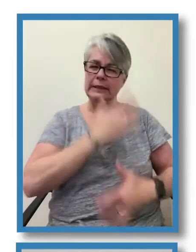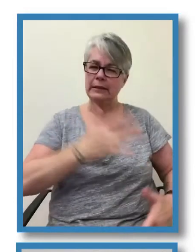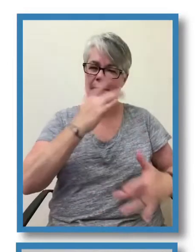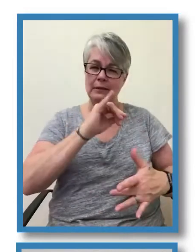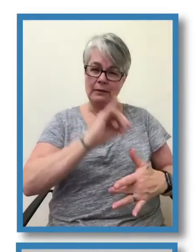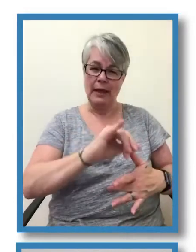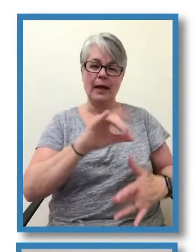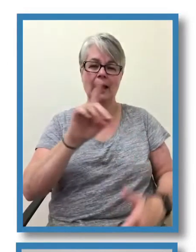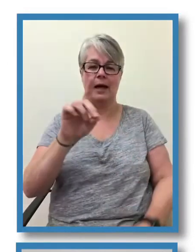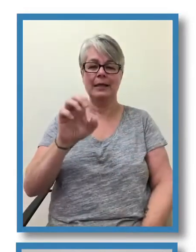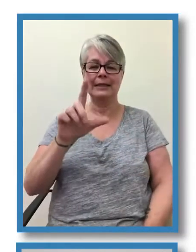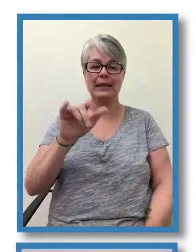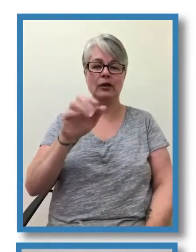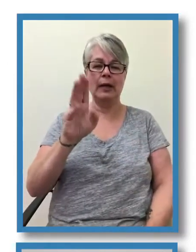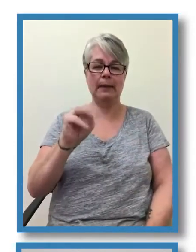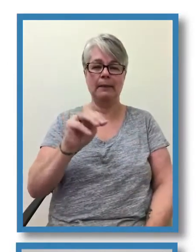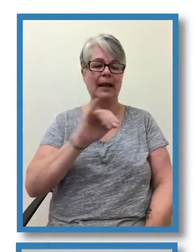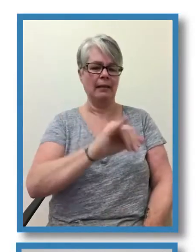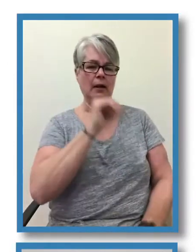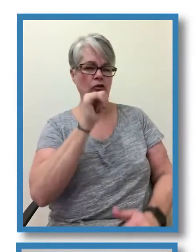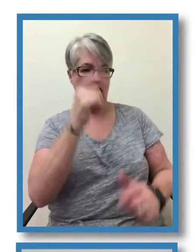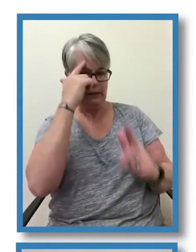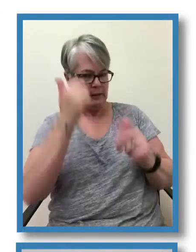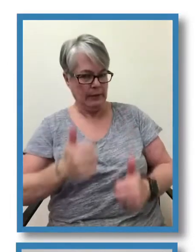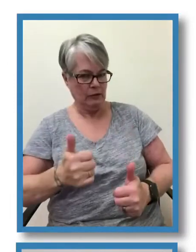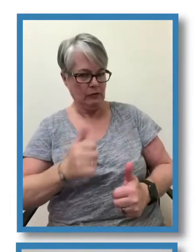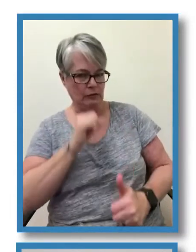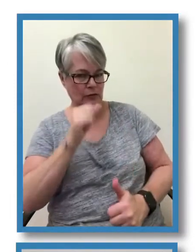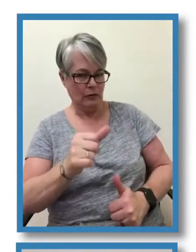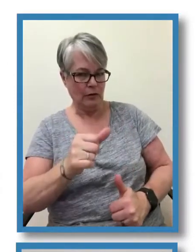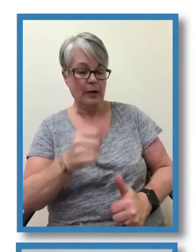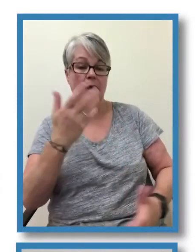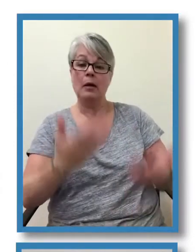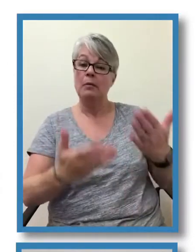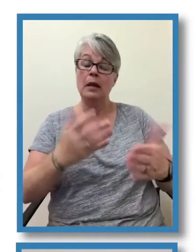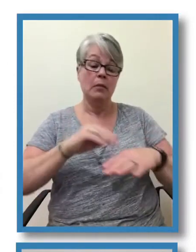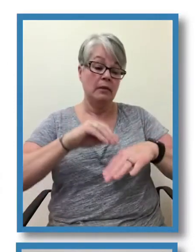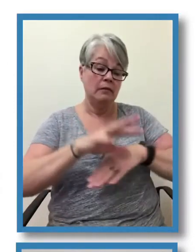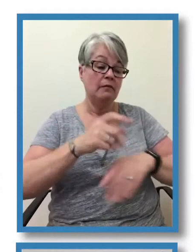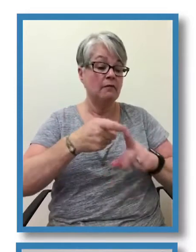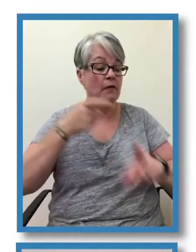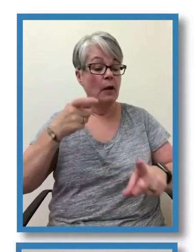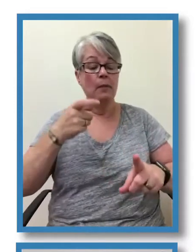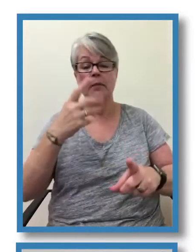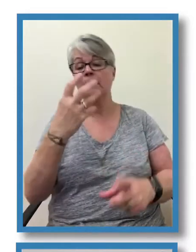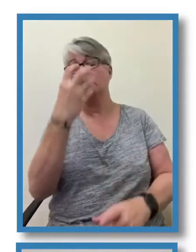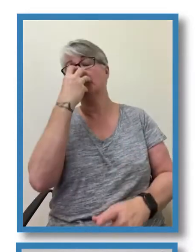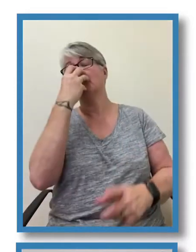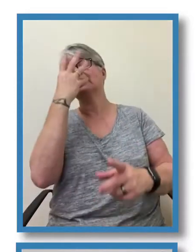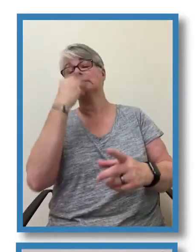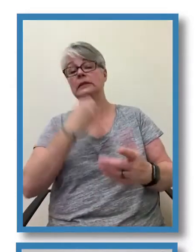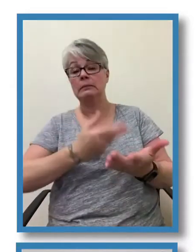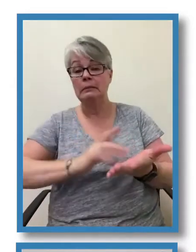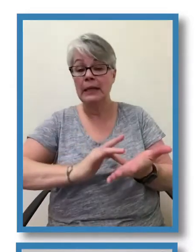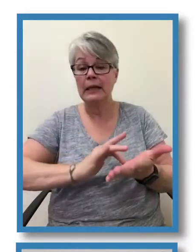narcotics, things like that can cause delirium as well. So this is an MRI scan. So you have to imagine at the top of the picture is the